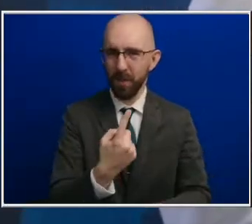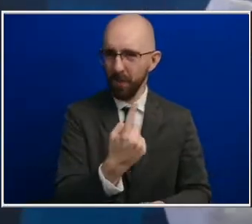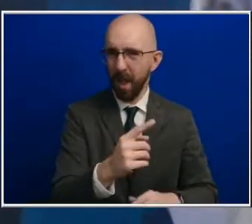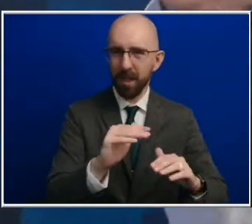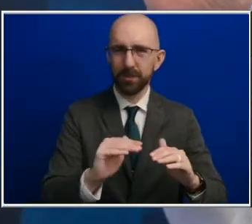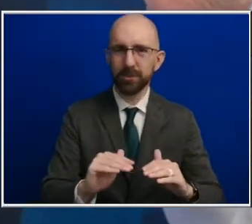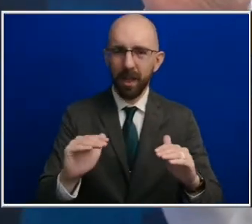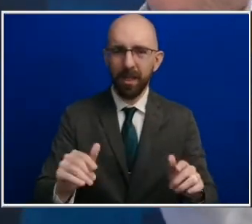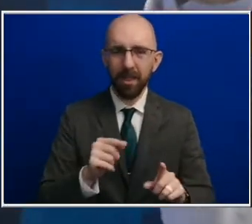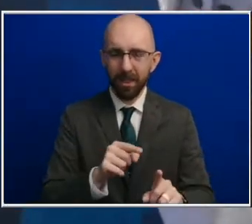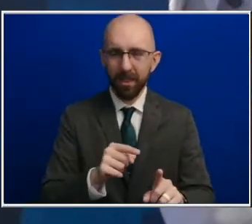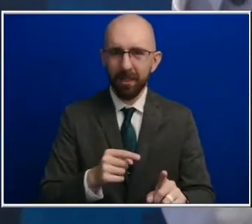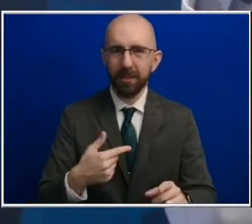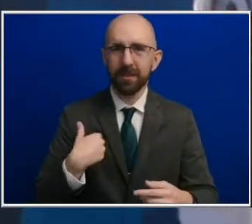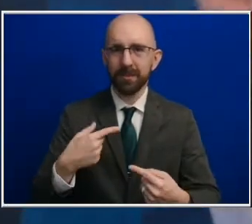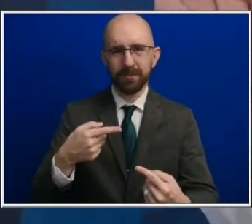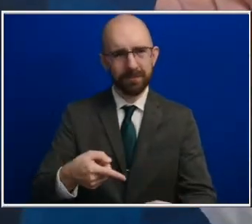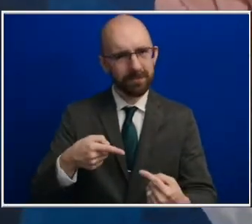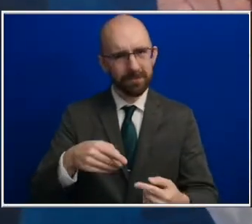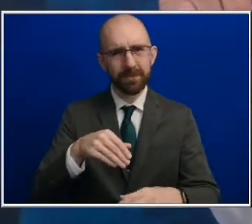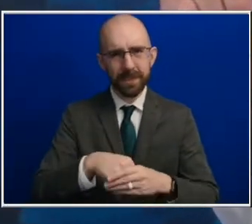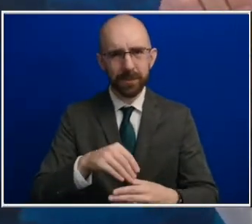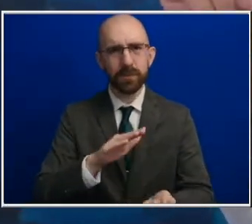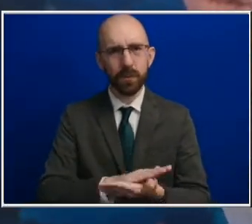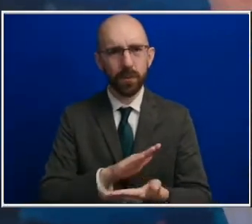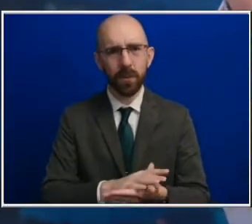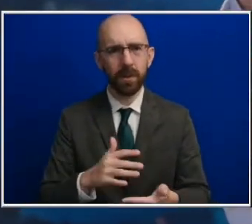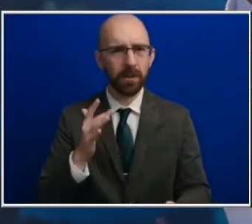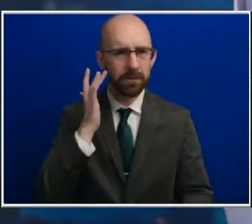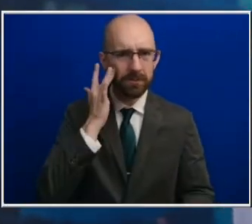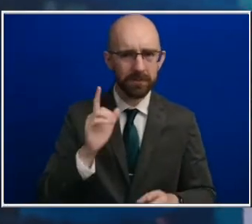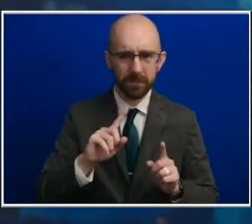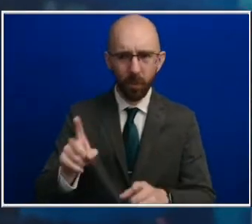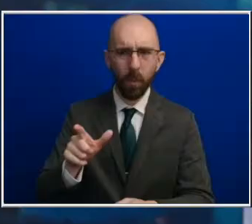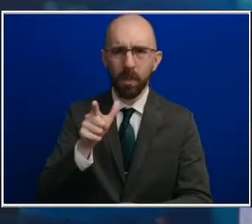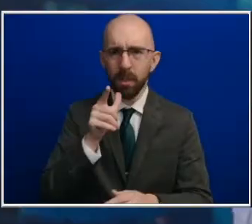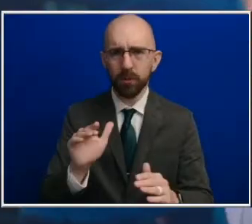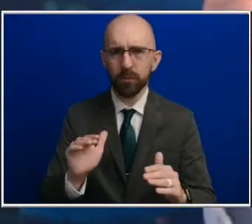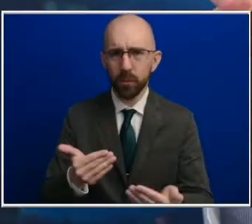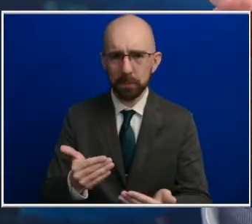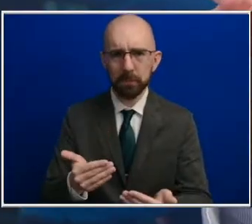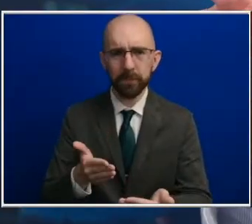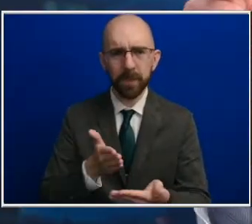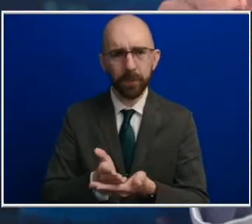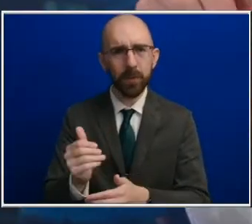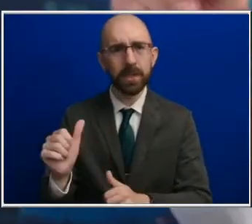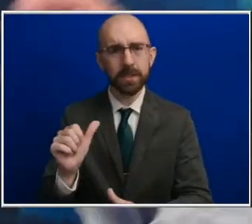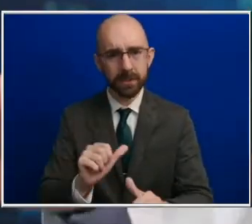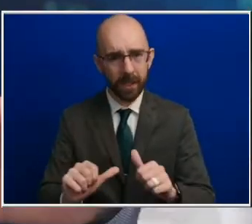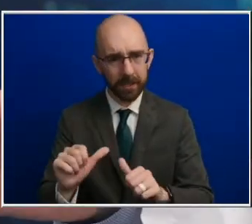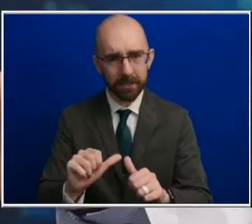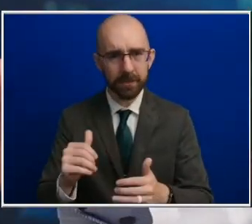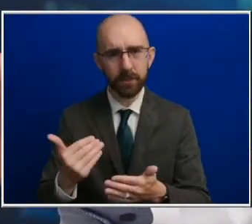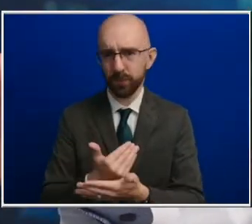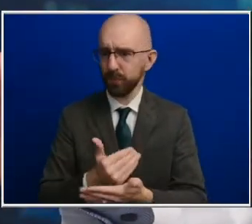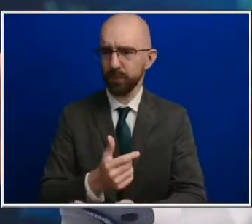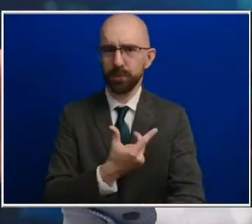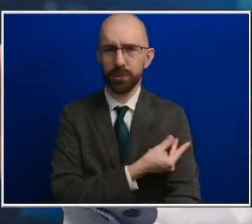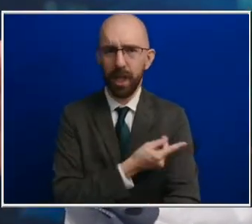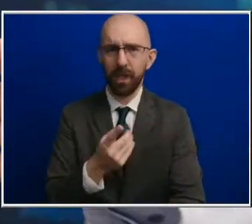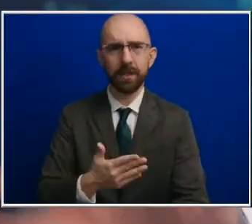who was having trouble in school, was afraid of going to the lunchroom, and through science gets a new shot, and he's so much happier.